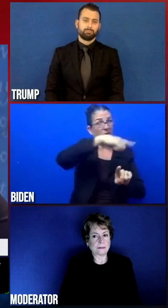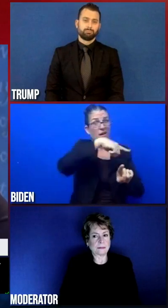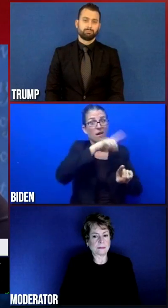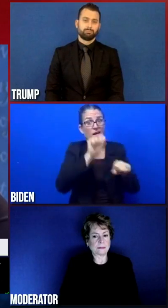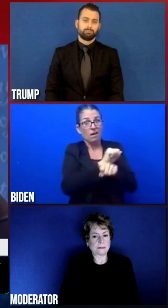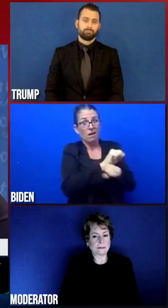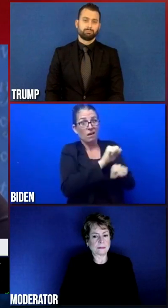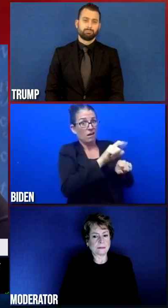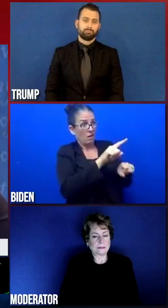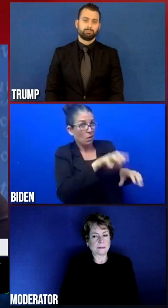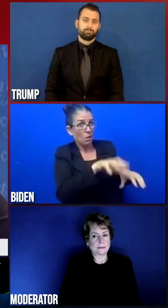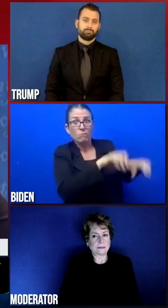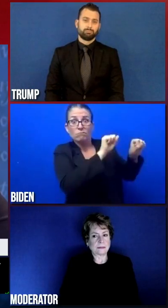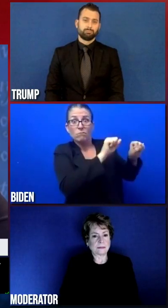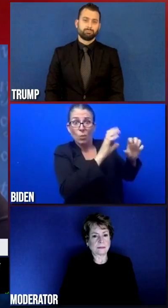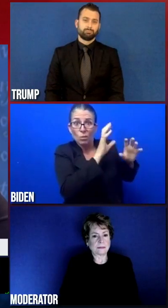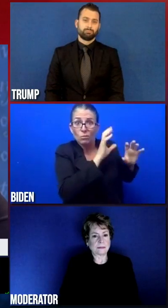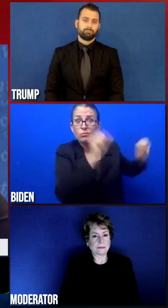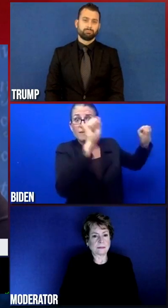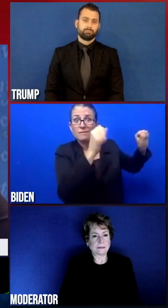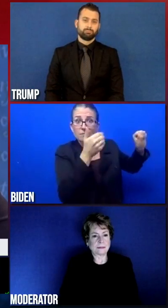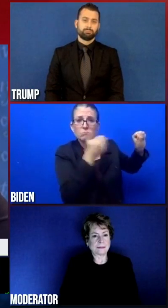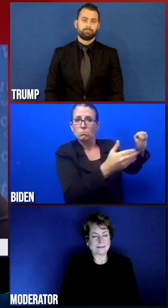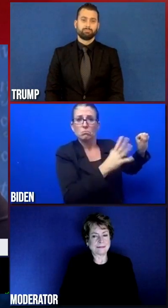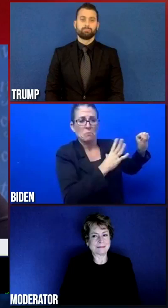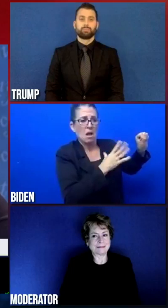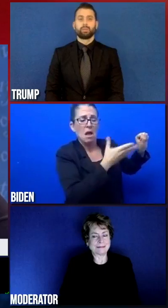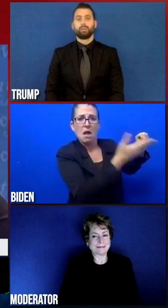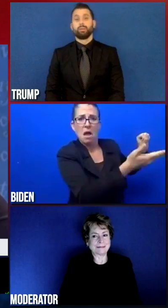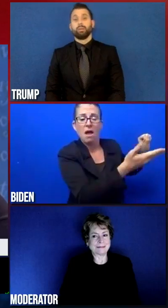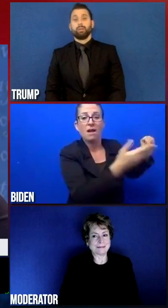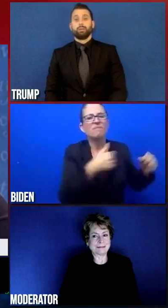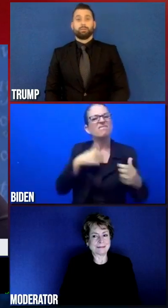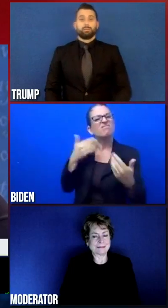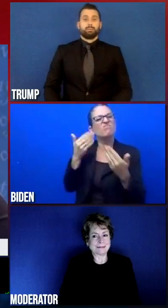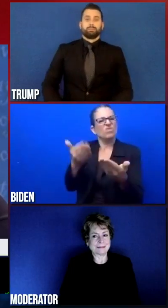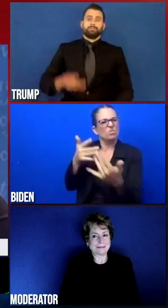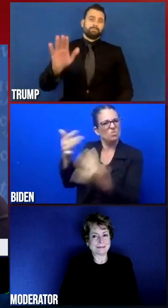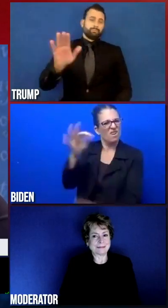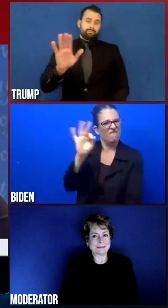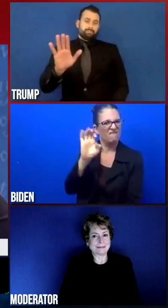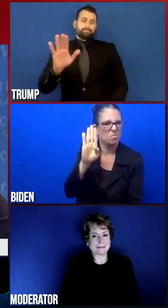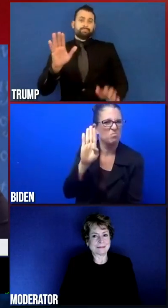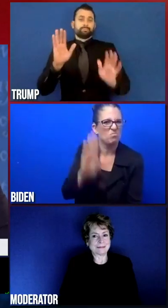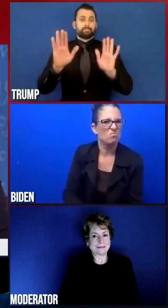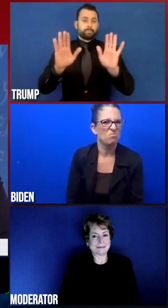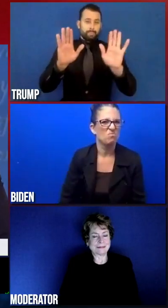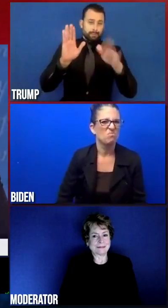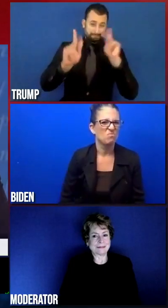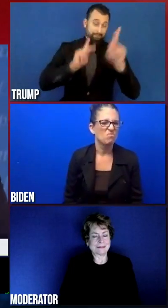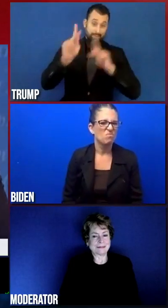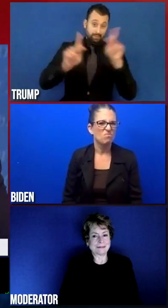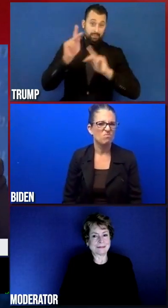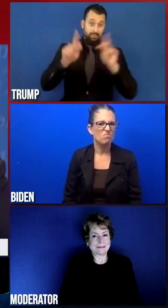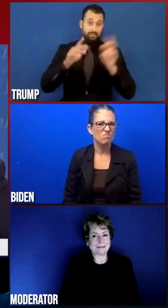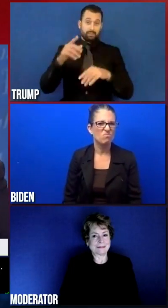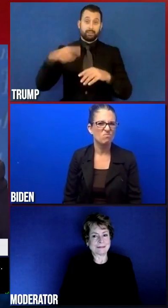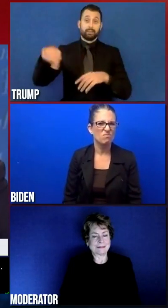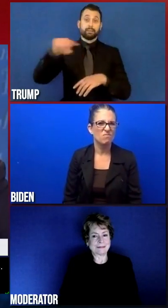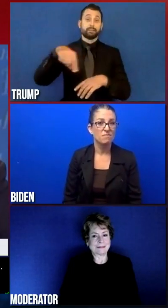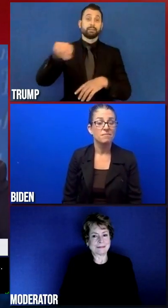until February. All right. There aren't 100 million people with pre-existing conditions. As far as the say is concerned, the people already had their say.